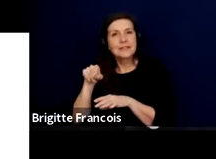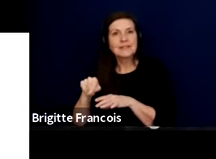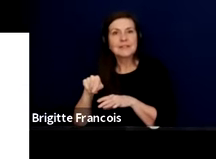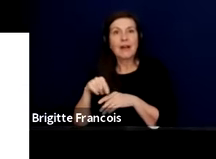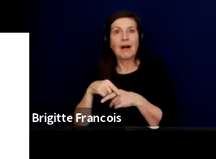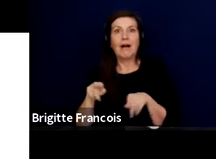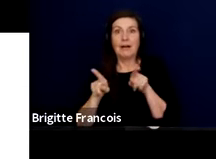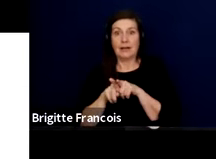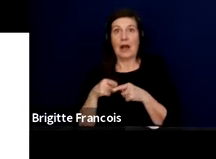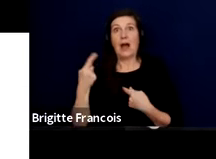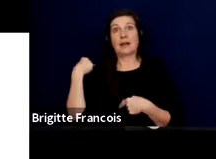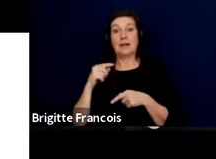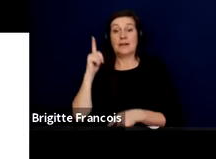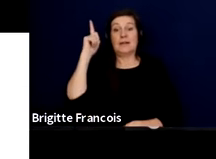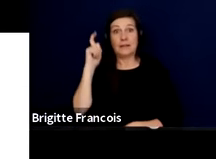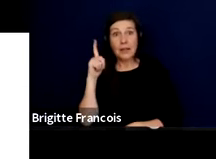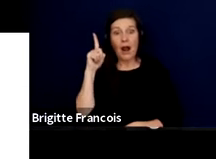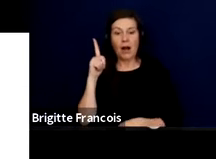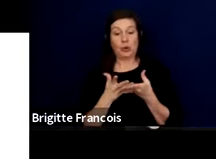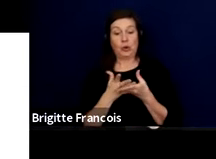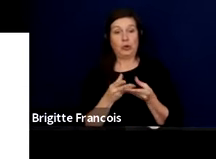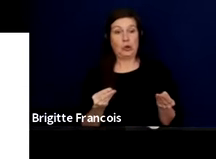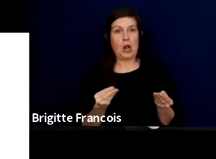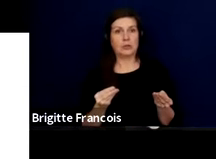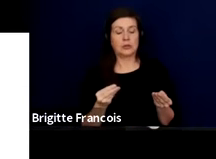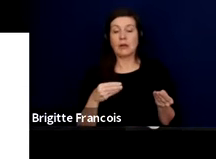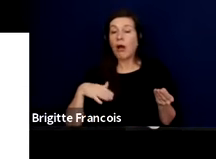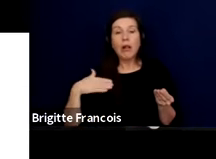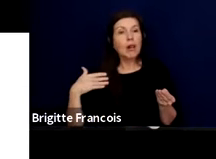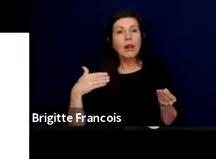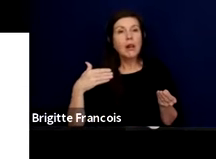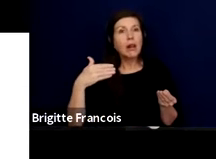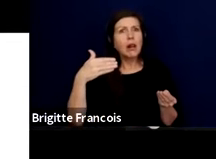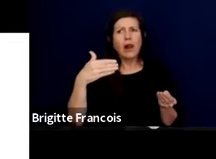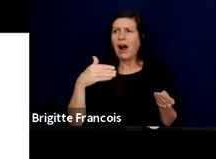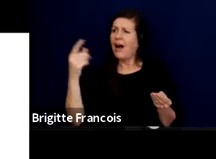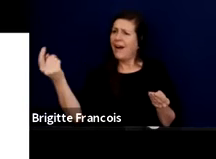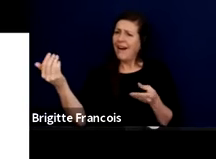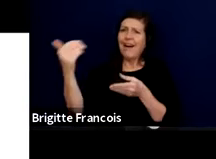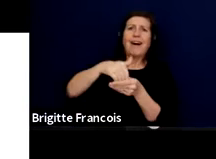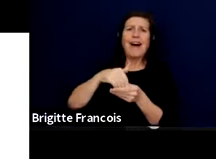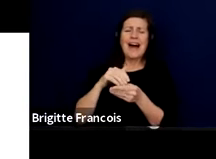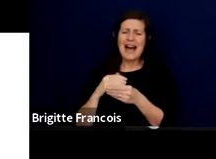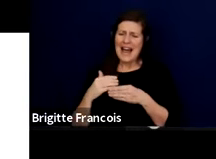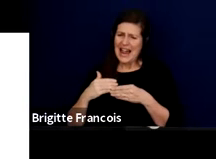with the solution, but then you involve them very late, and then maybe it's completely wrong what you have created from the beginning. So that is